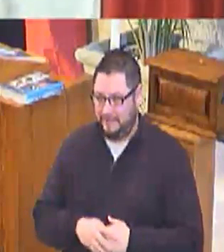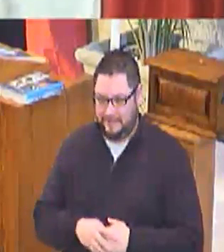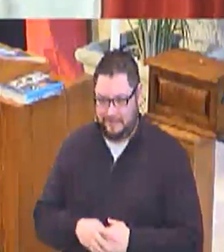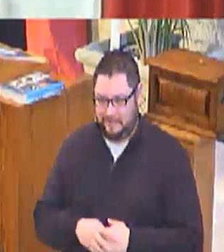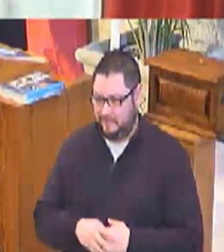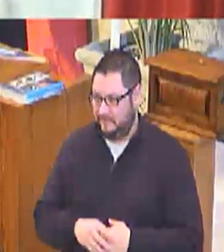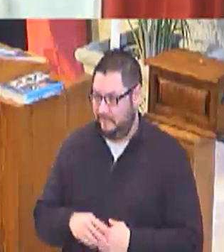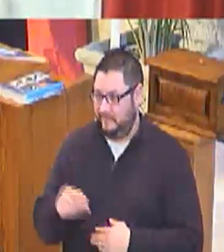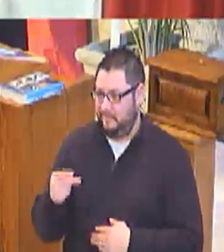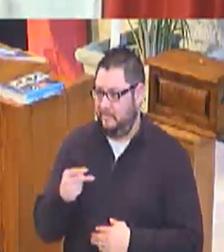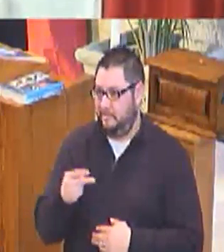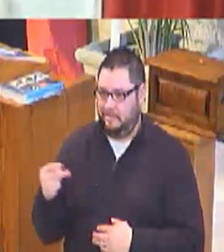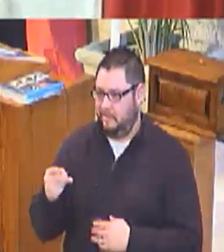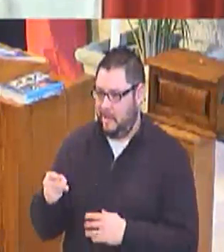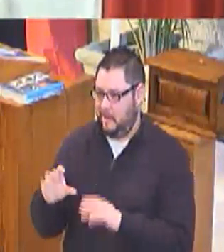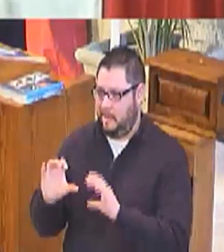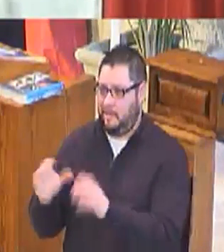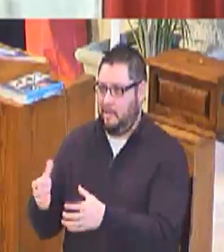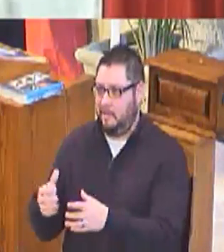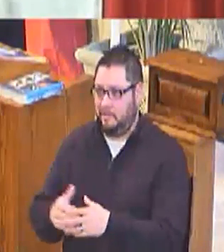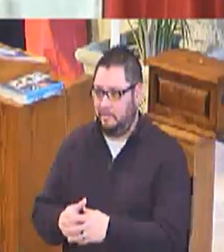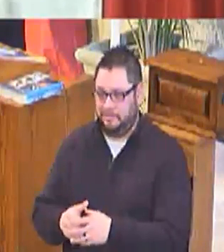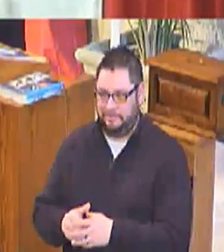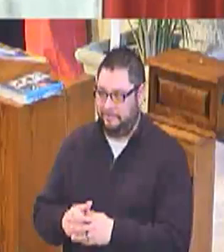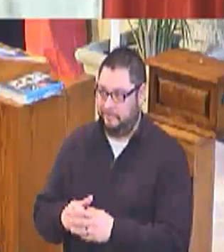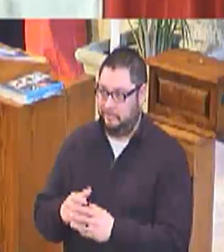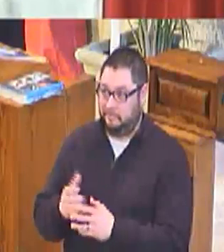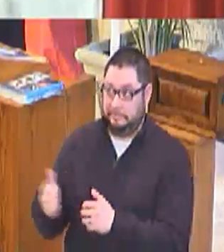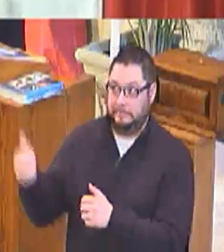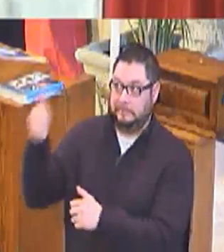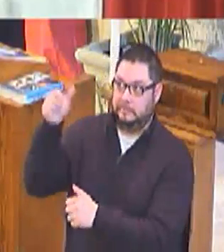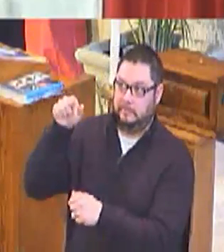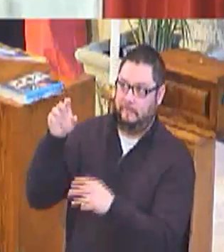class place, not football.